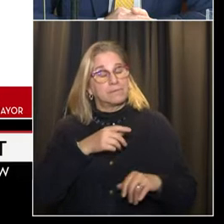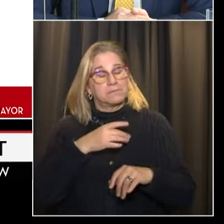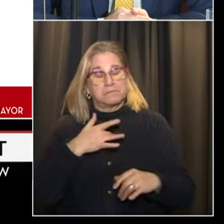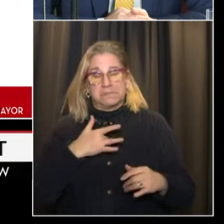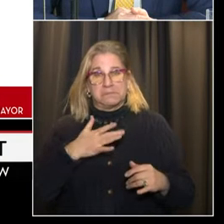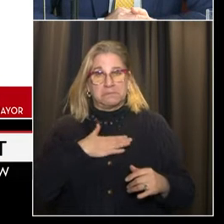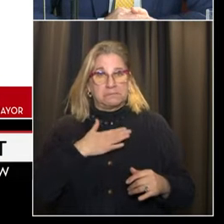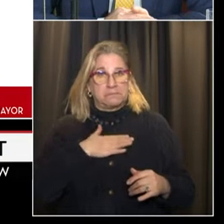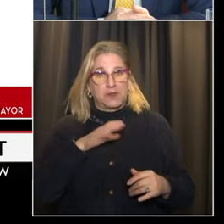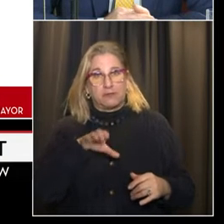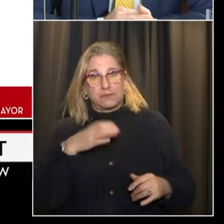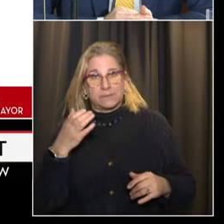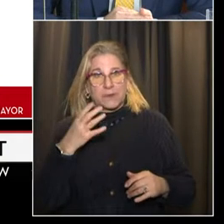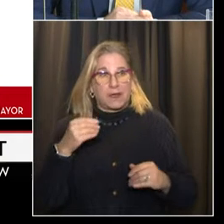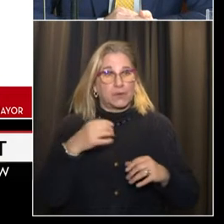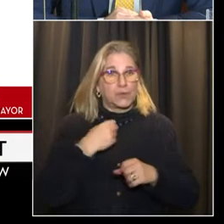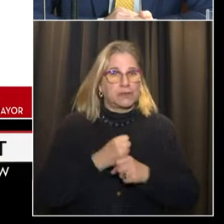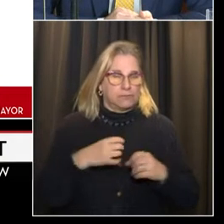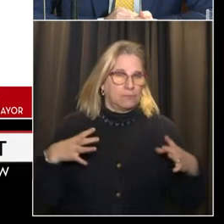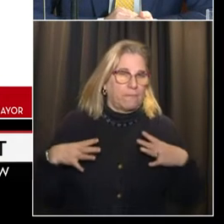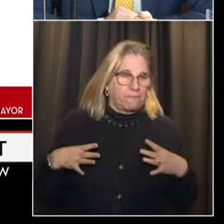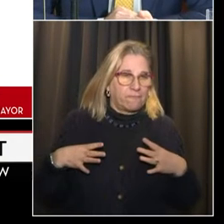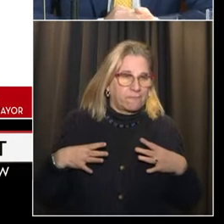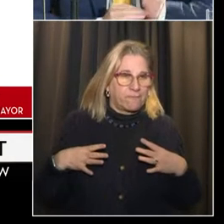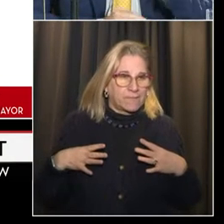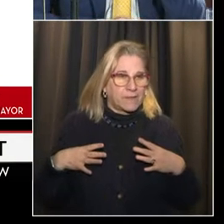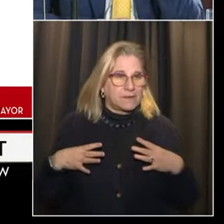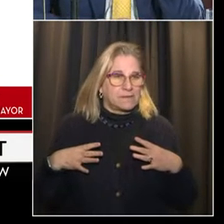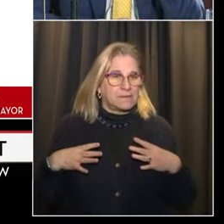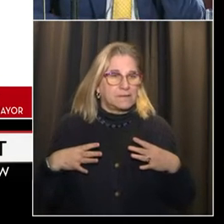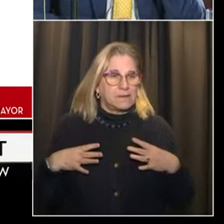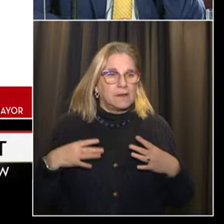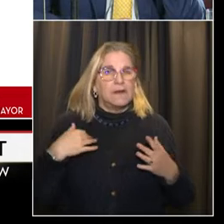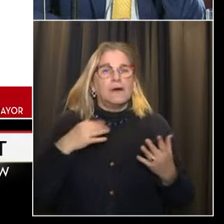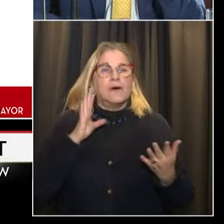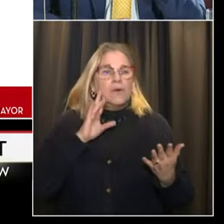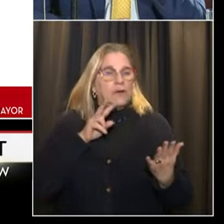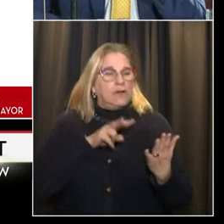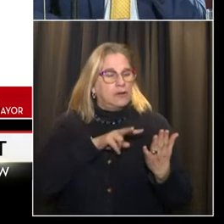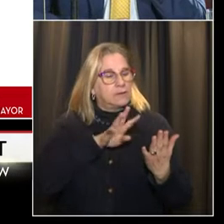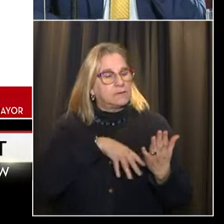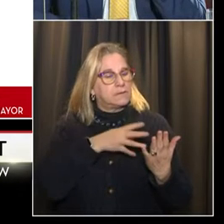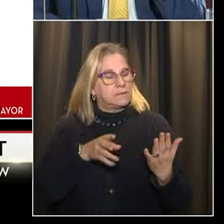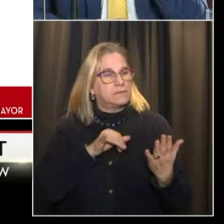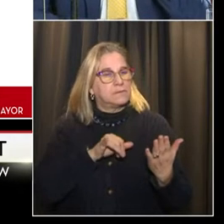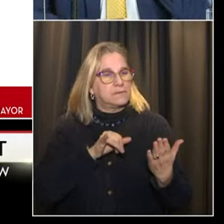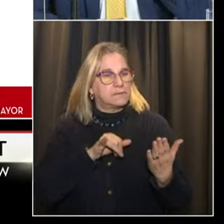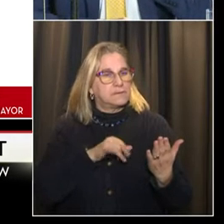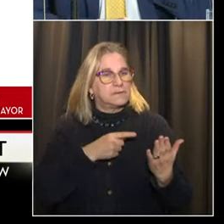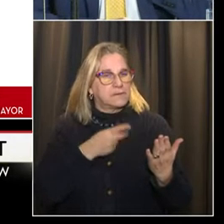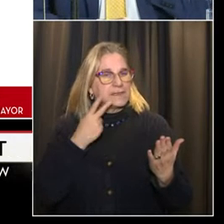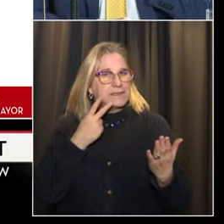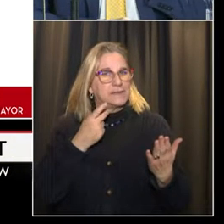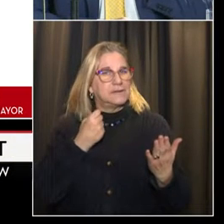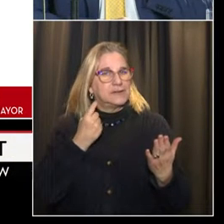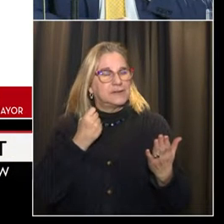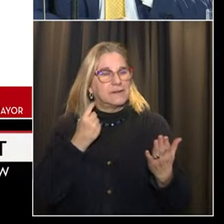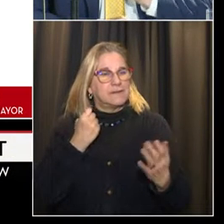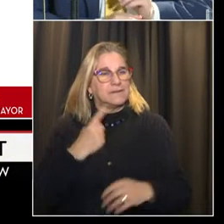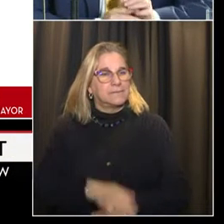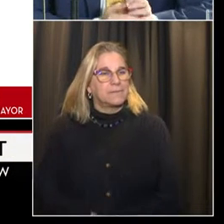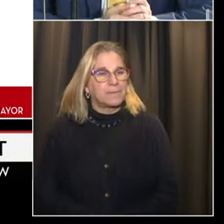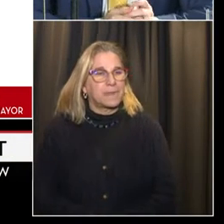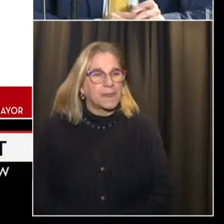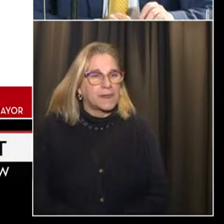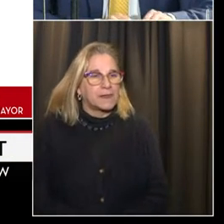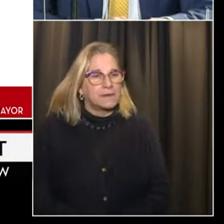one, then it became a second one focused on youth. And I'll kind of just walk through what you see here. And I should say, this is sort of my